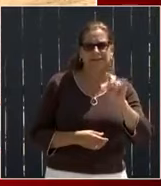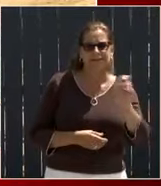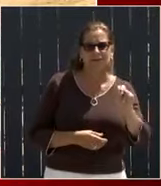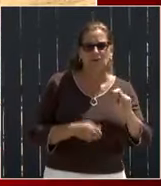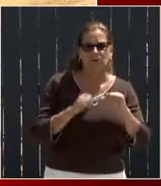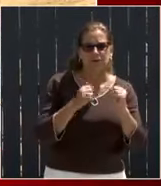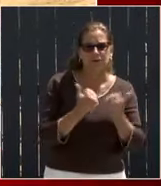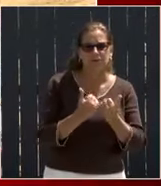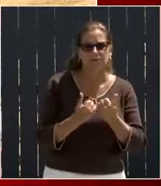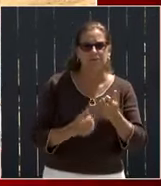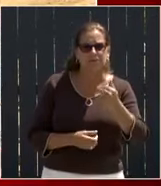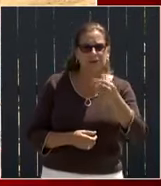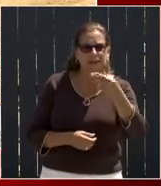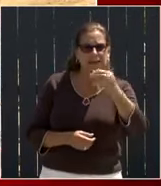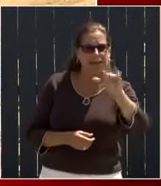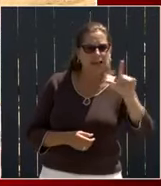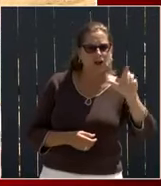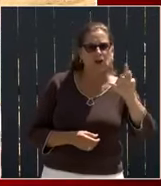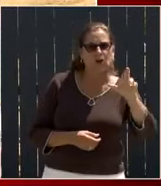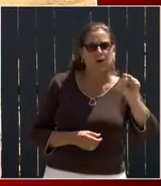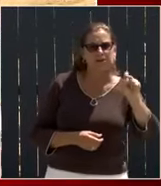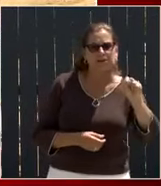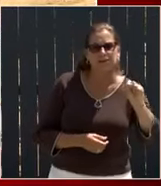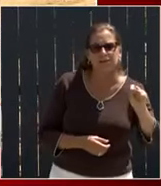residents of Ward 7.